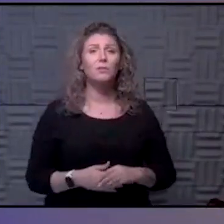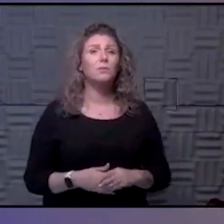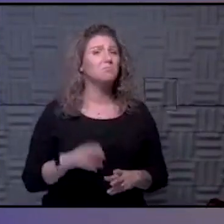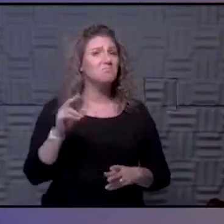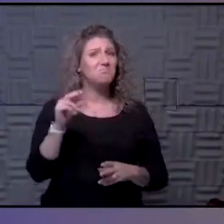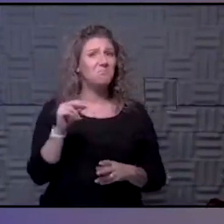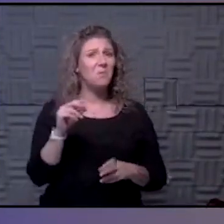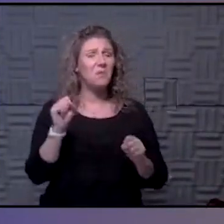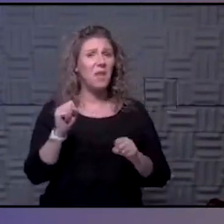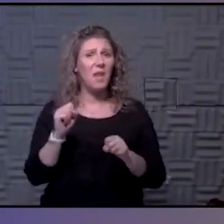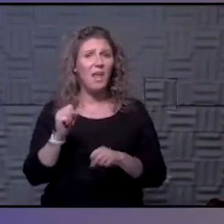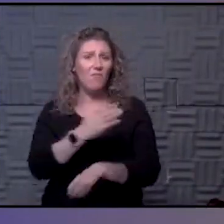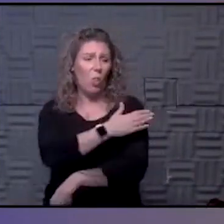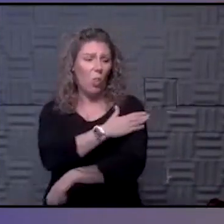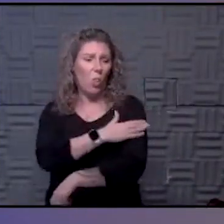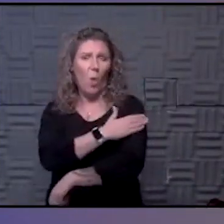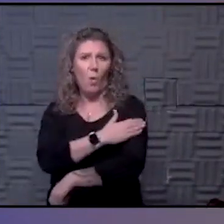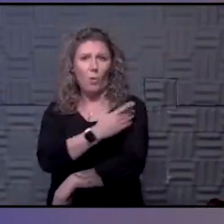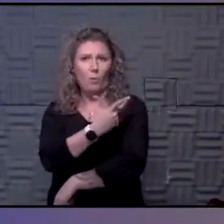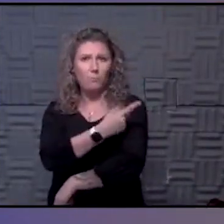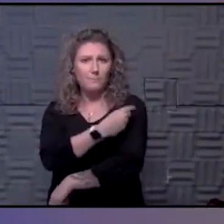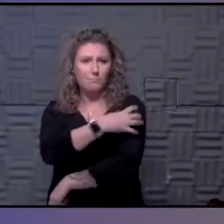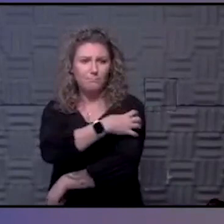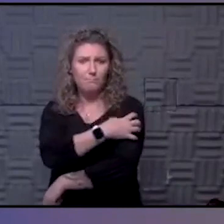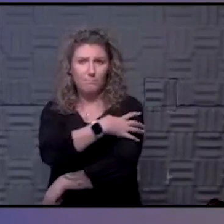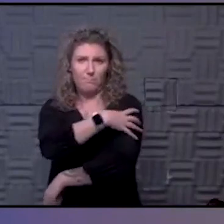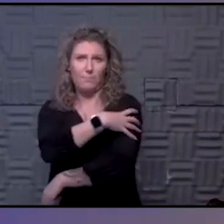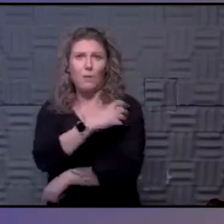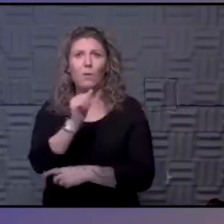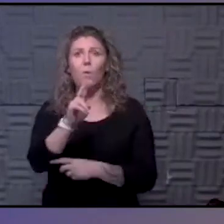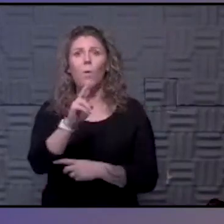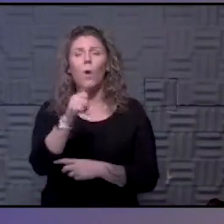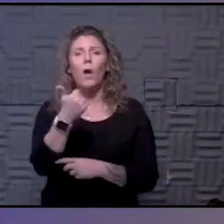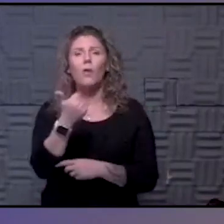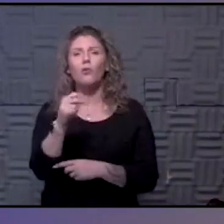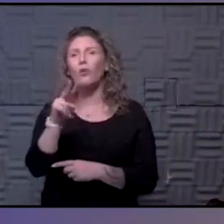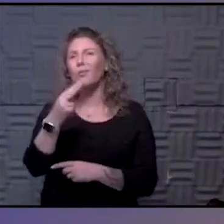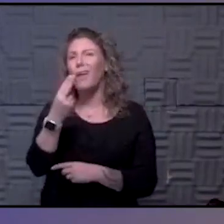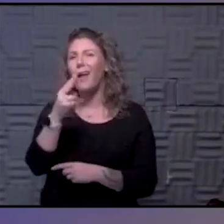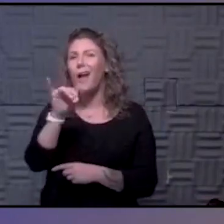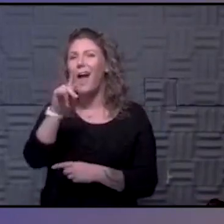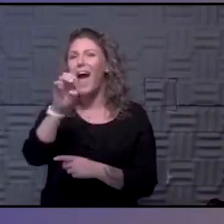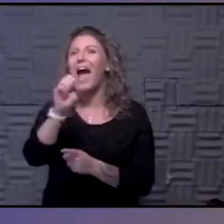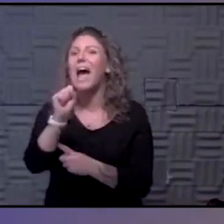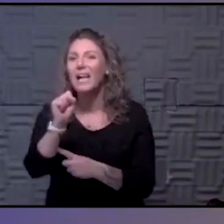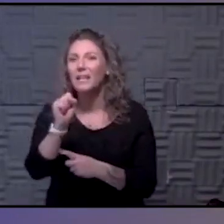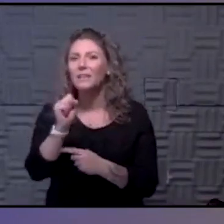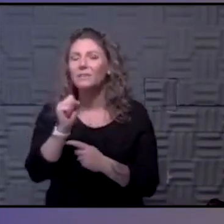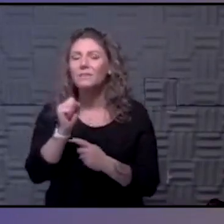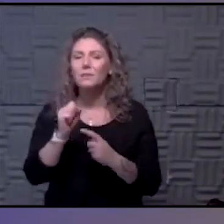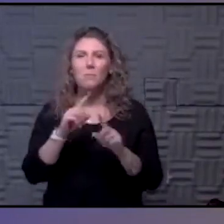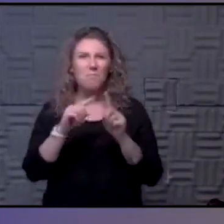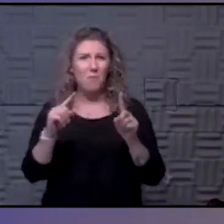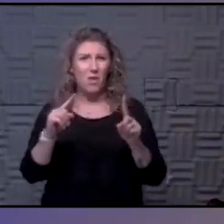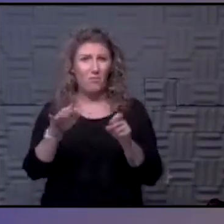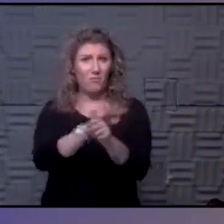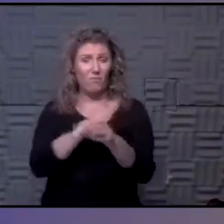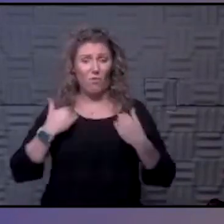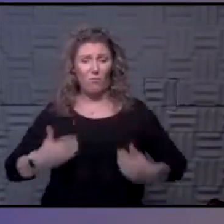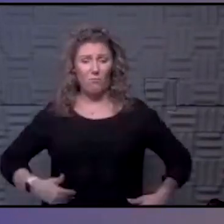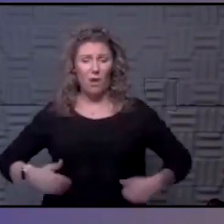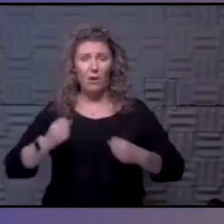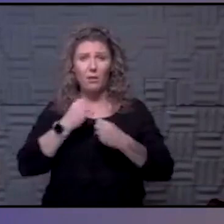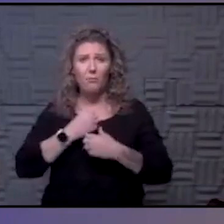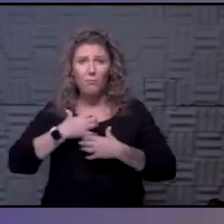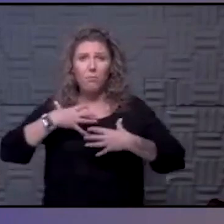have local injection site reactions or other hives, but not necessarily a full body inflammation.